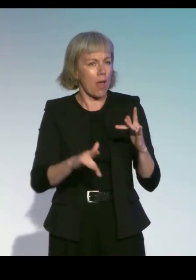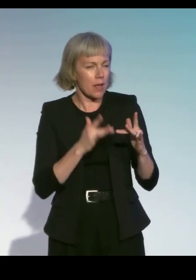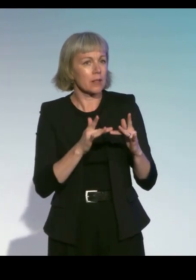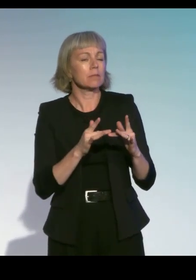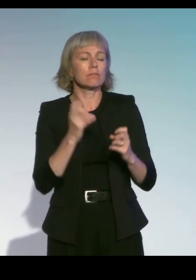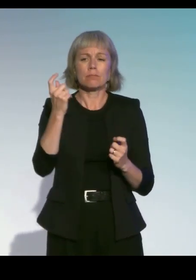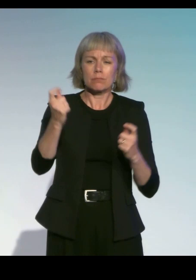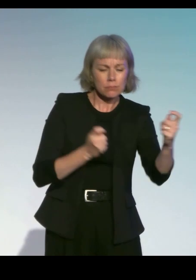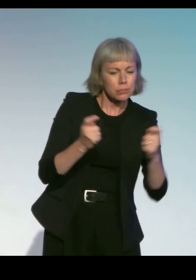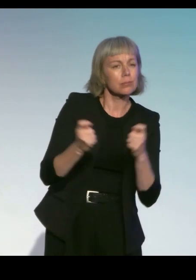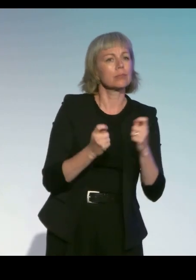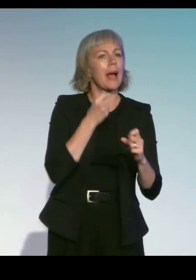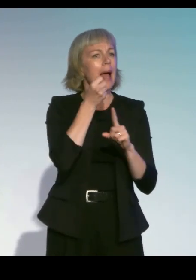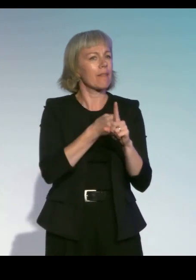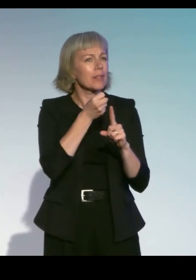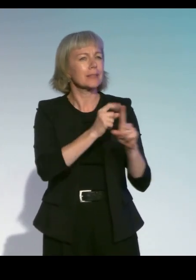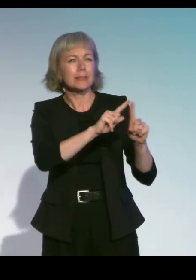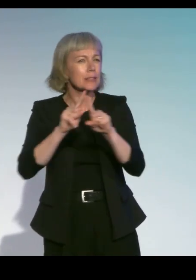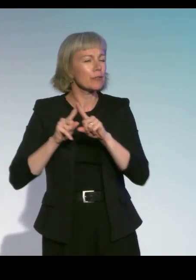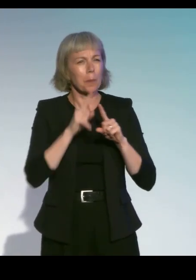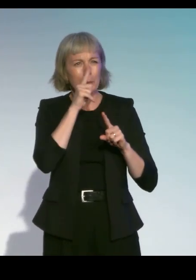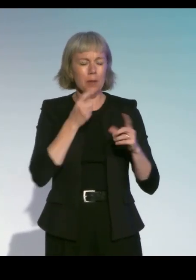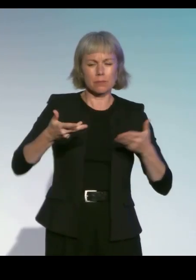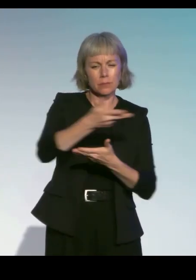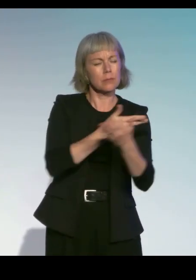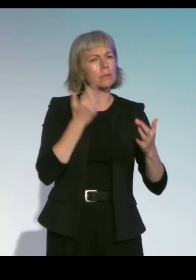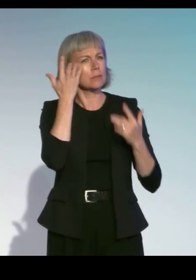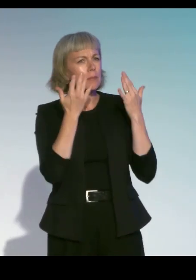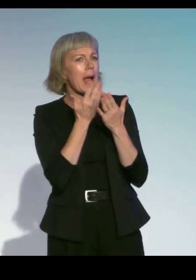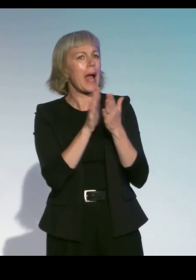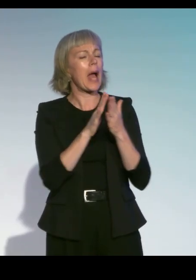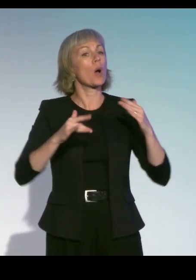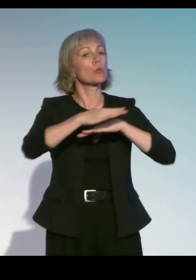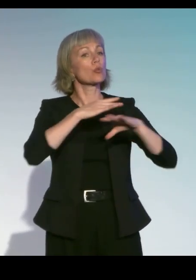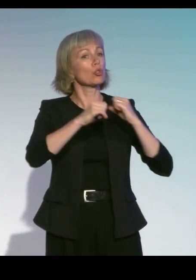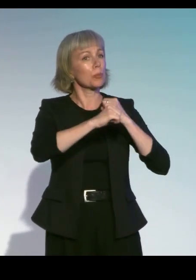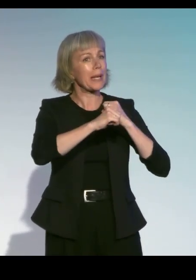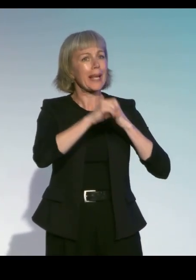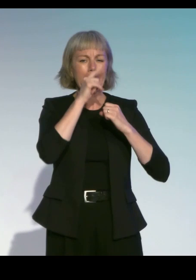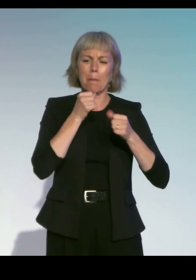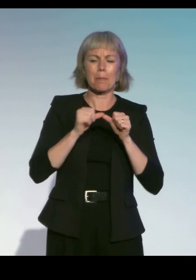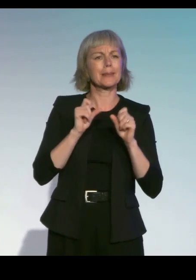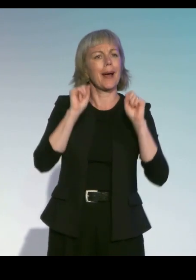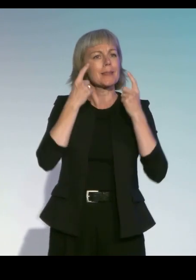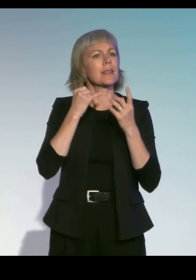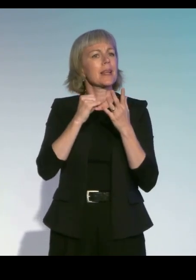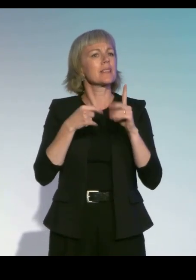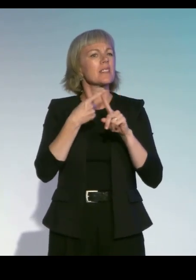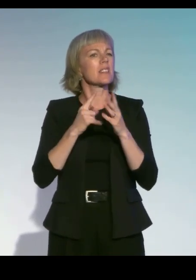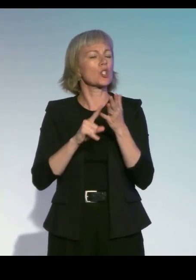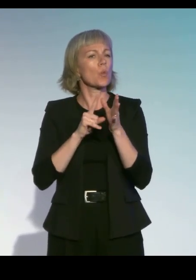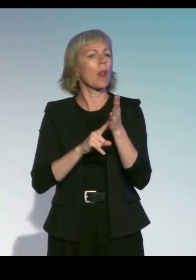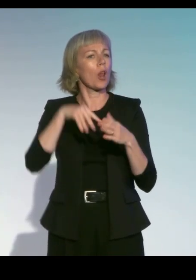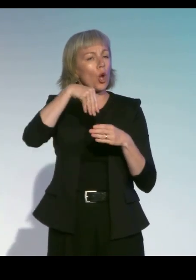organisations, advocates, academics, and we wanted to consider how social media platforms could better understand sexual content. And our rationale was